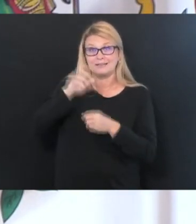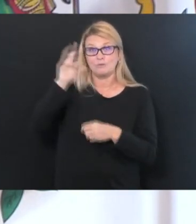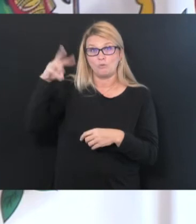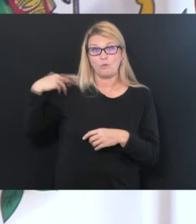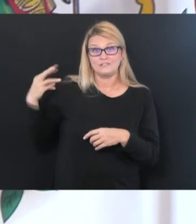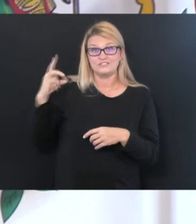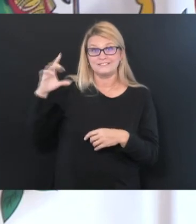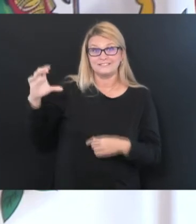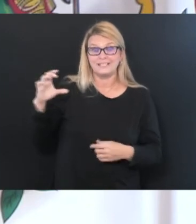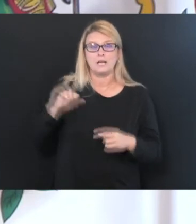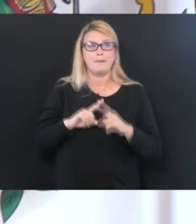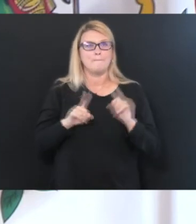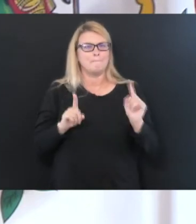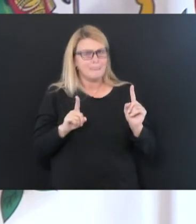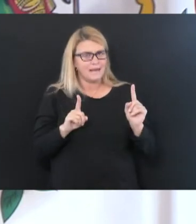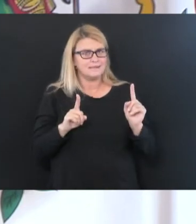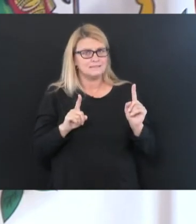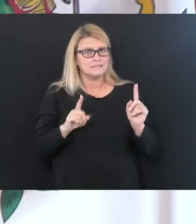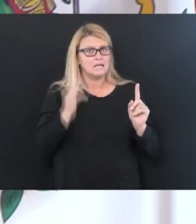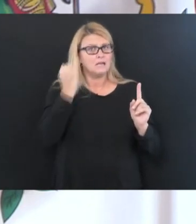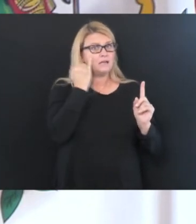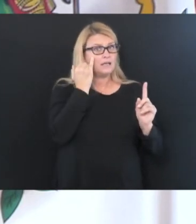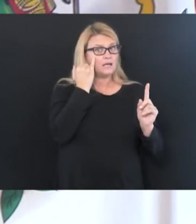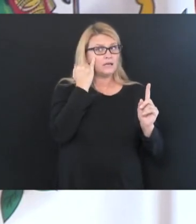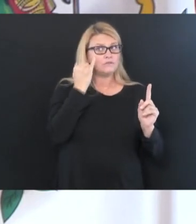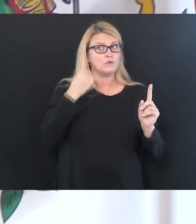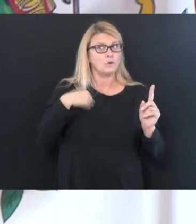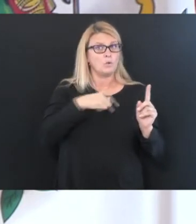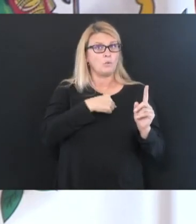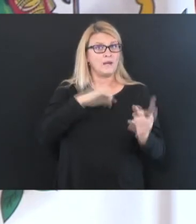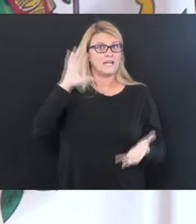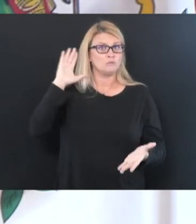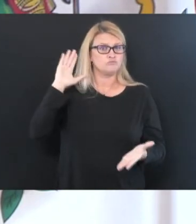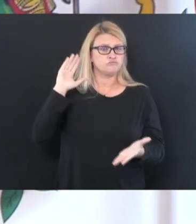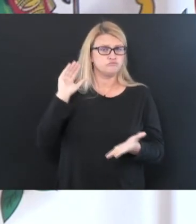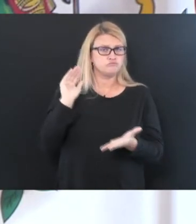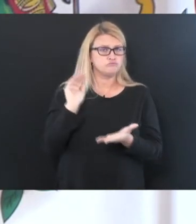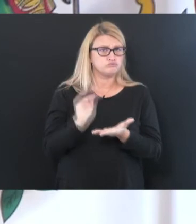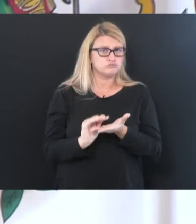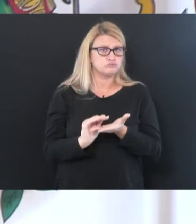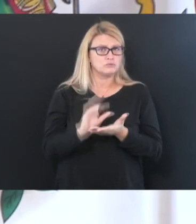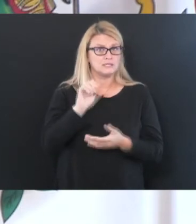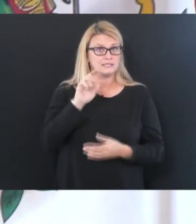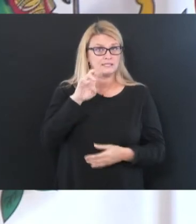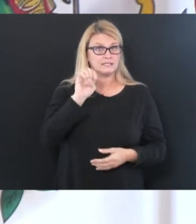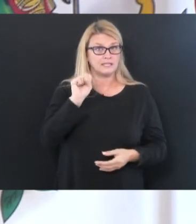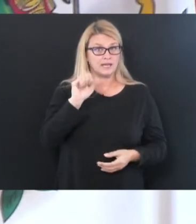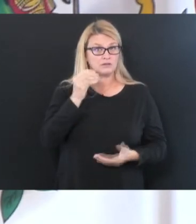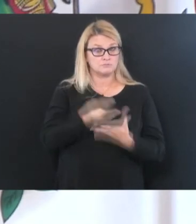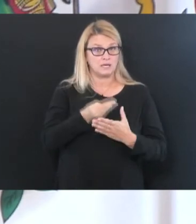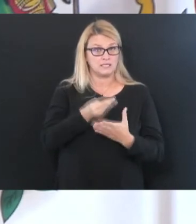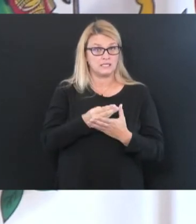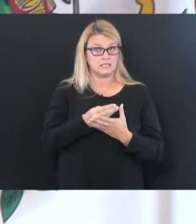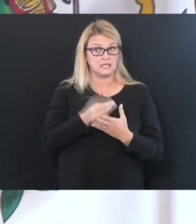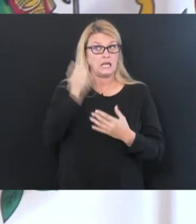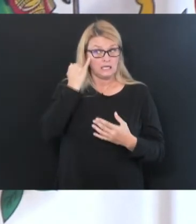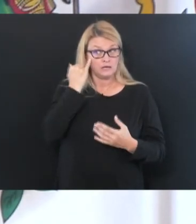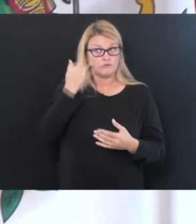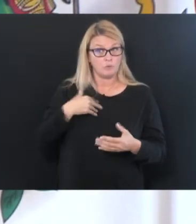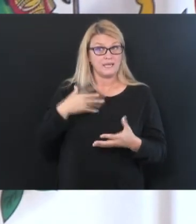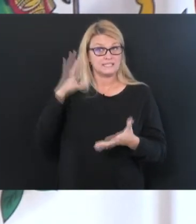But if in fact we do spend the CARES money down, of which we've got to do, if in fact we do